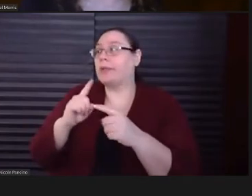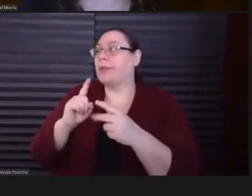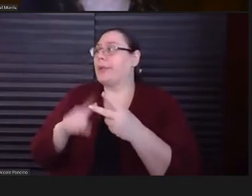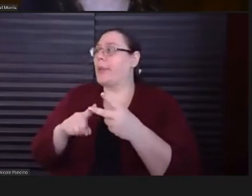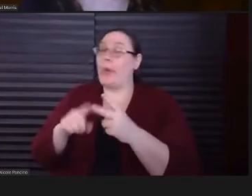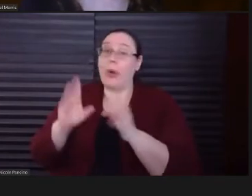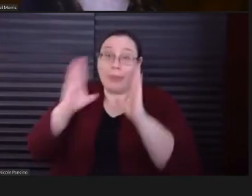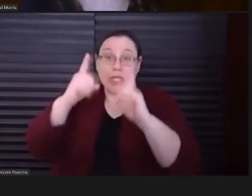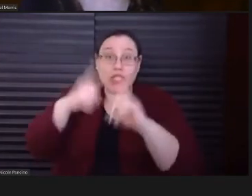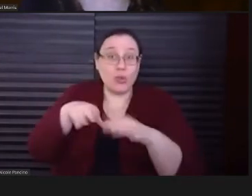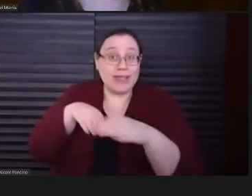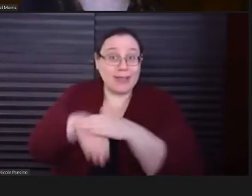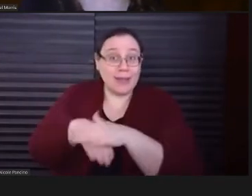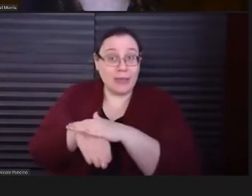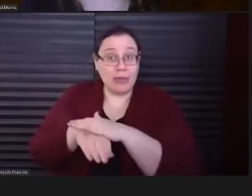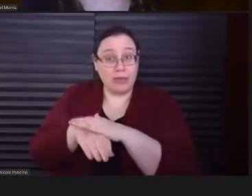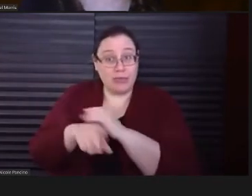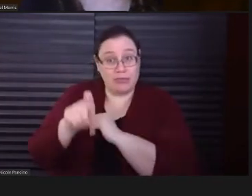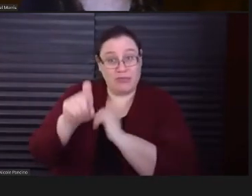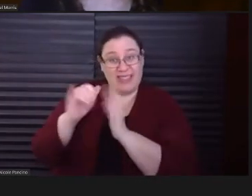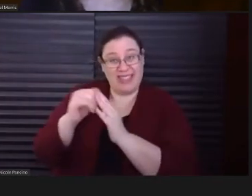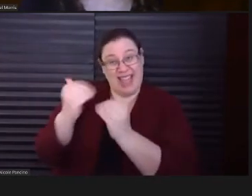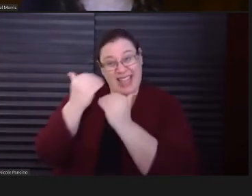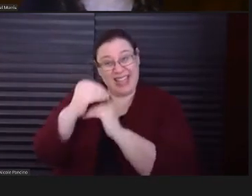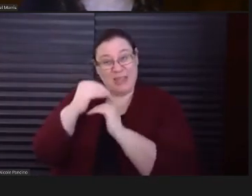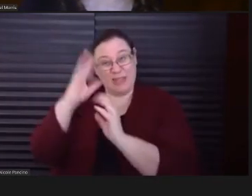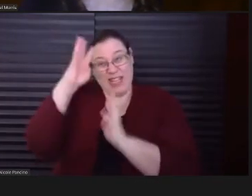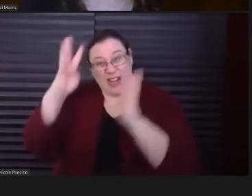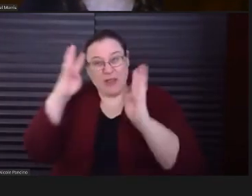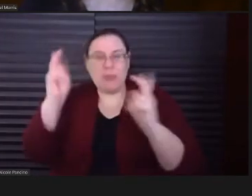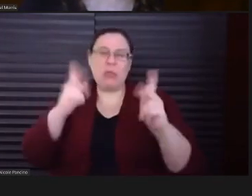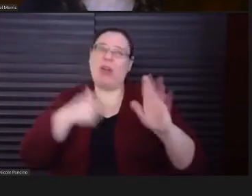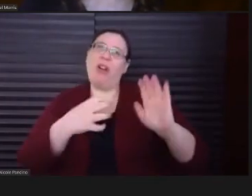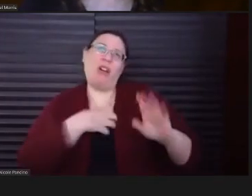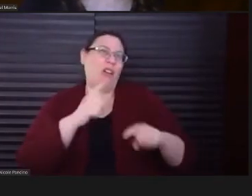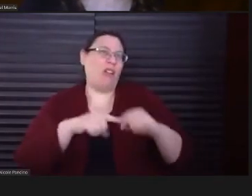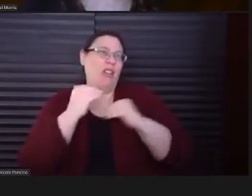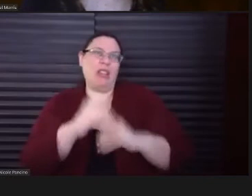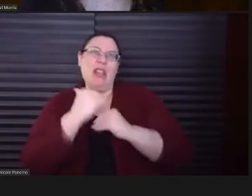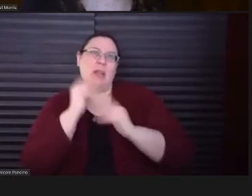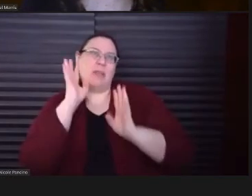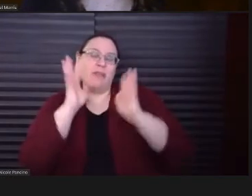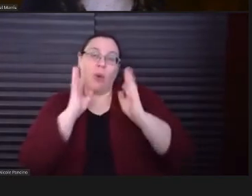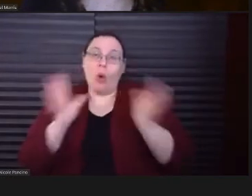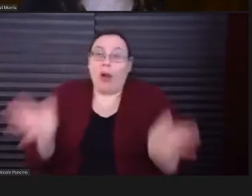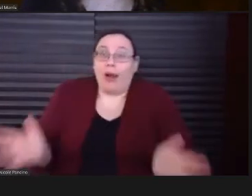accessibility, does that inhibit innovation, as so many people say, or does it actually spur it on?